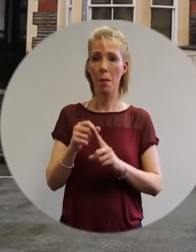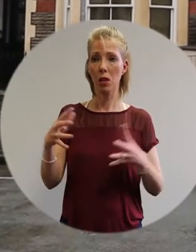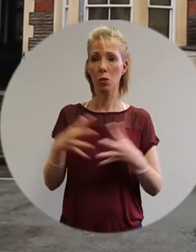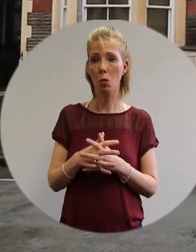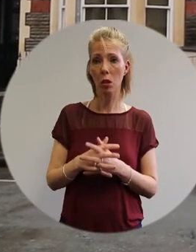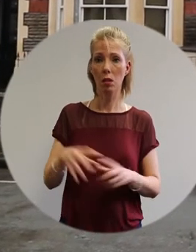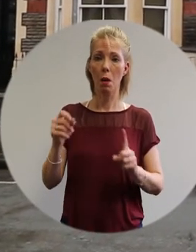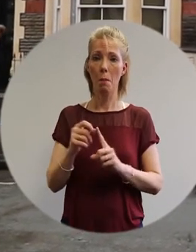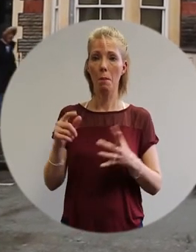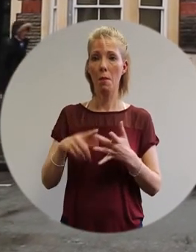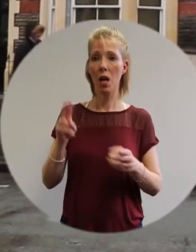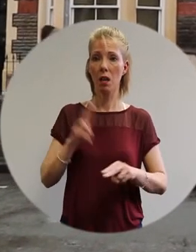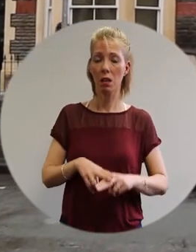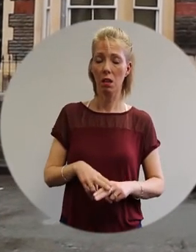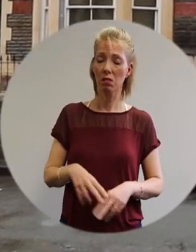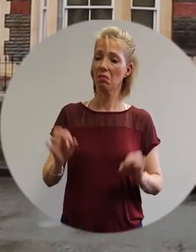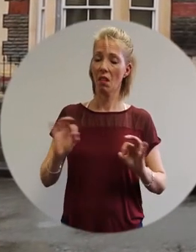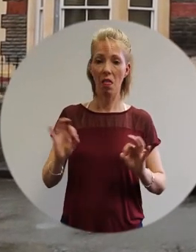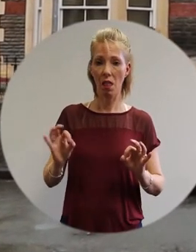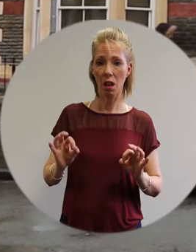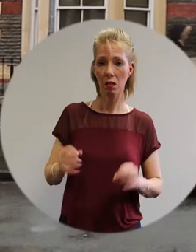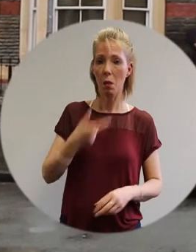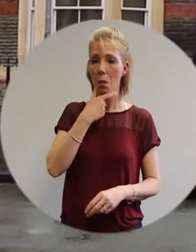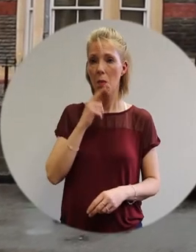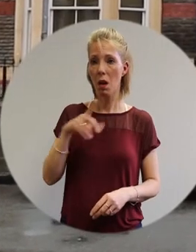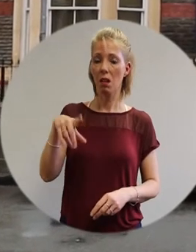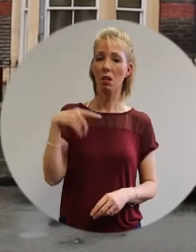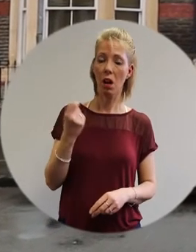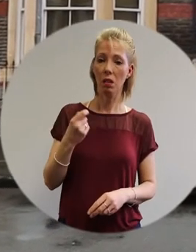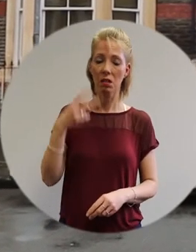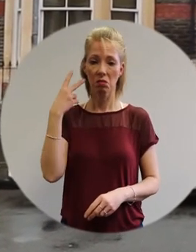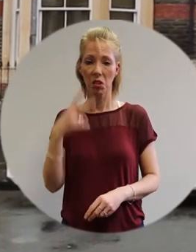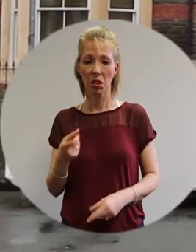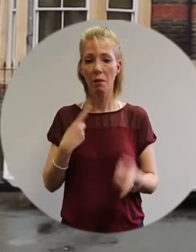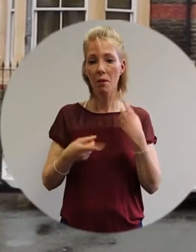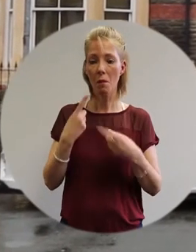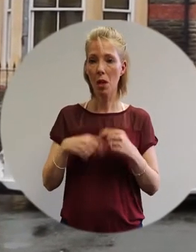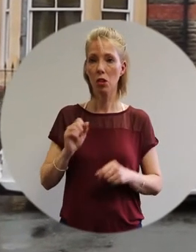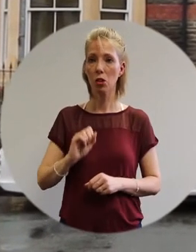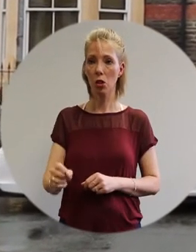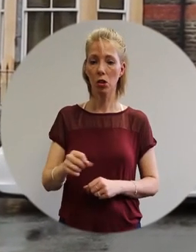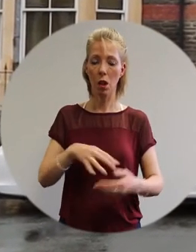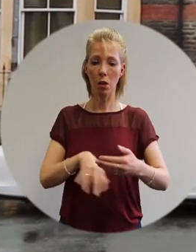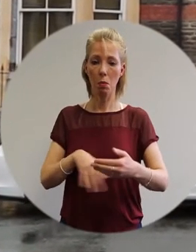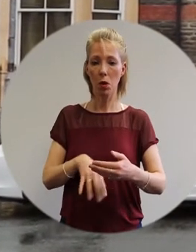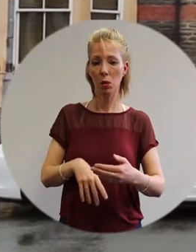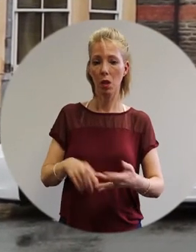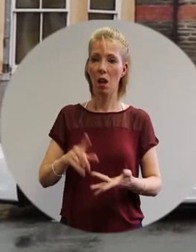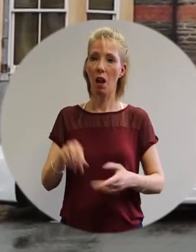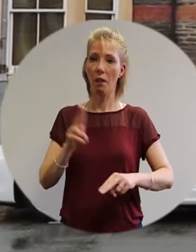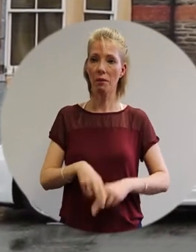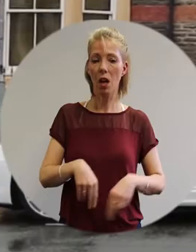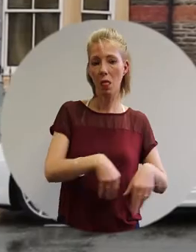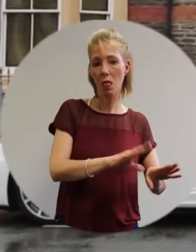Without a password or pin anyone can access your personal information while you're away or if your device